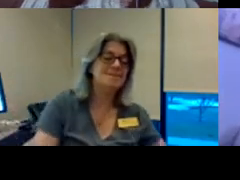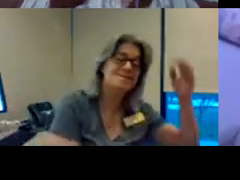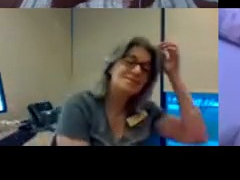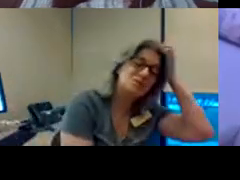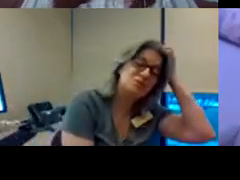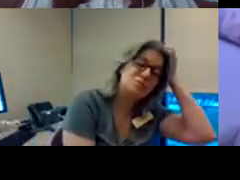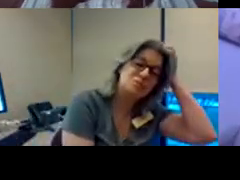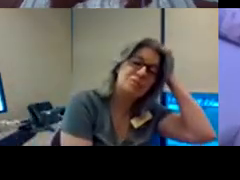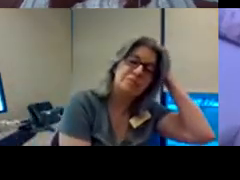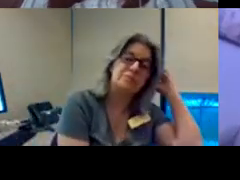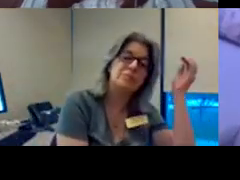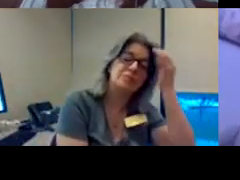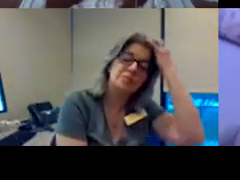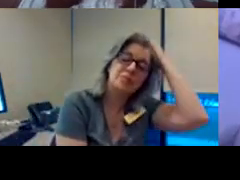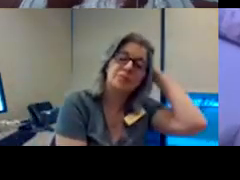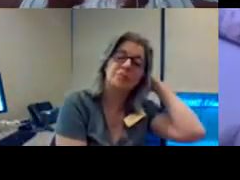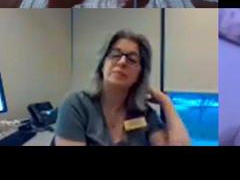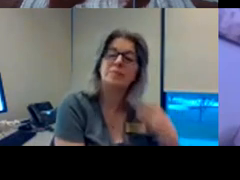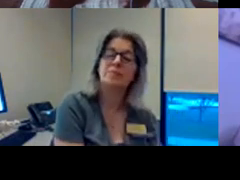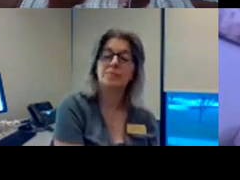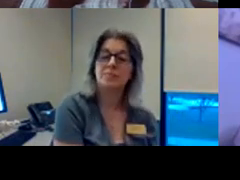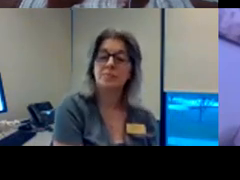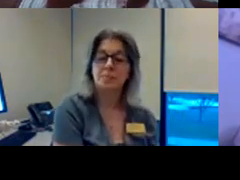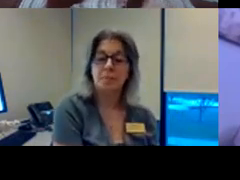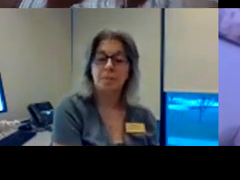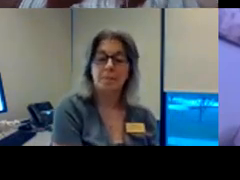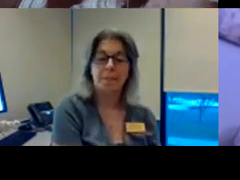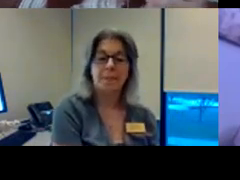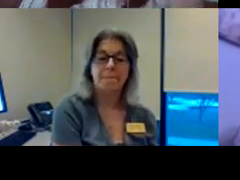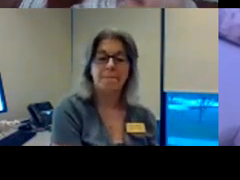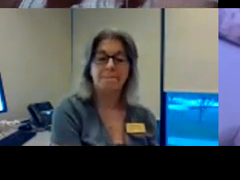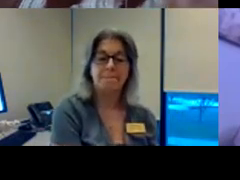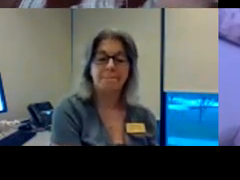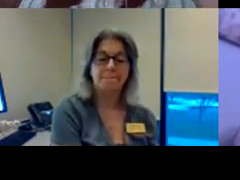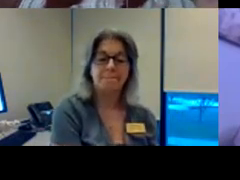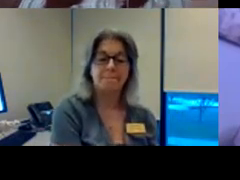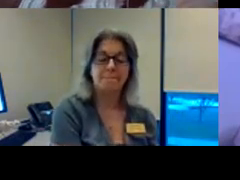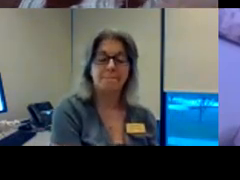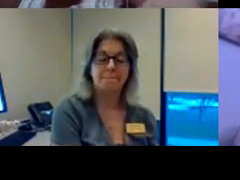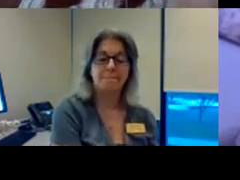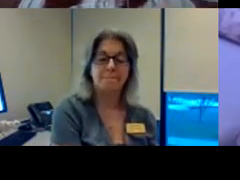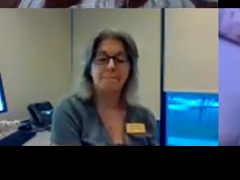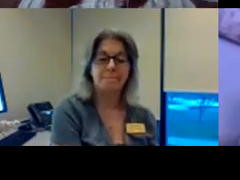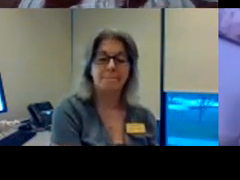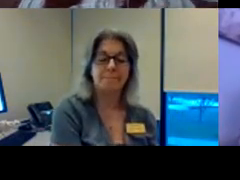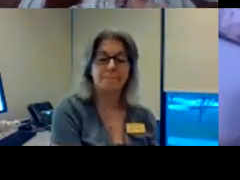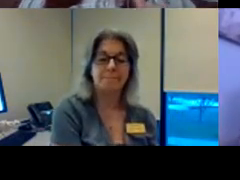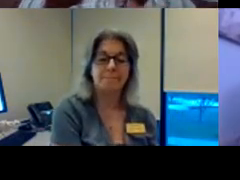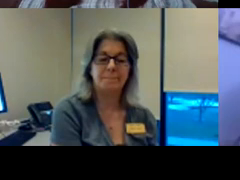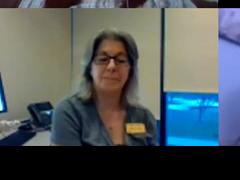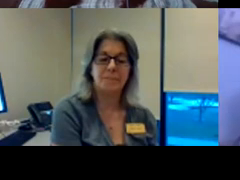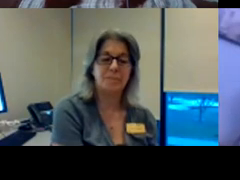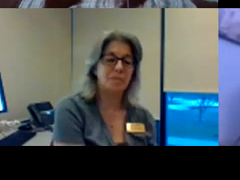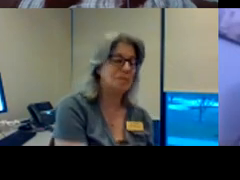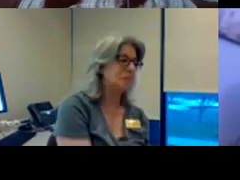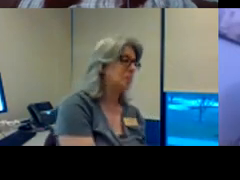Yeah, if you have any questions, you can put them in the chat, or you can just make it known that you want to speak so we're not talking all over